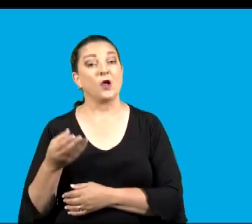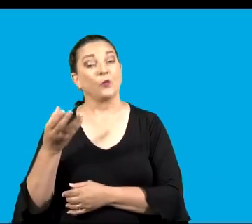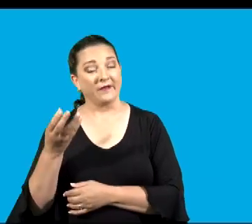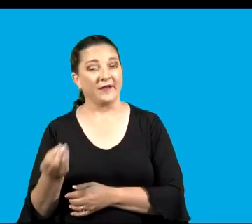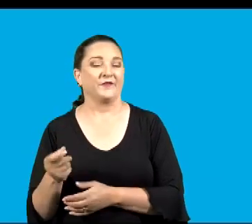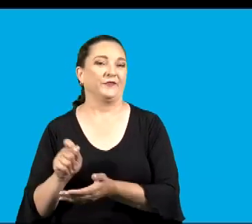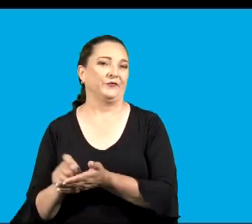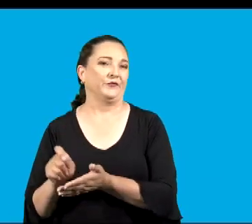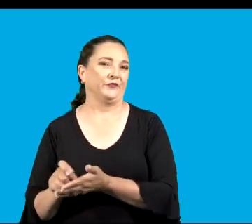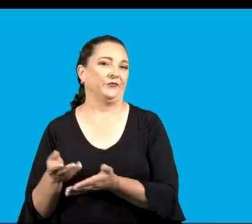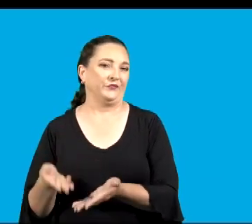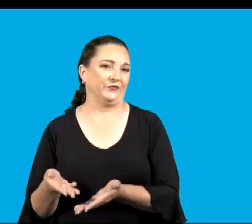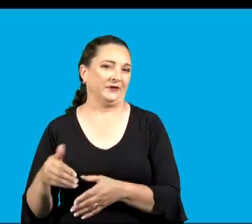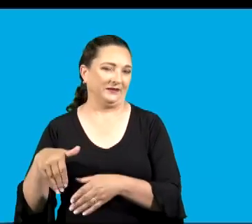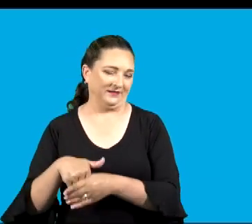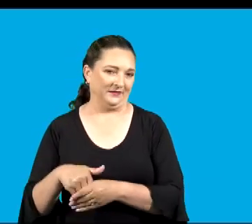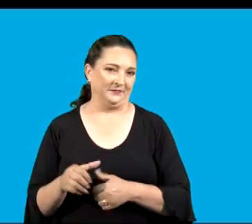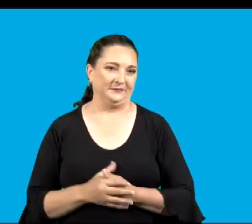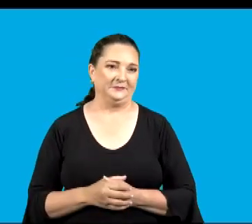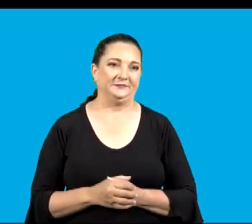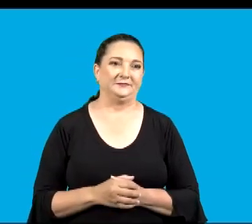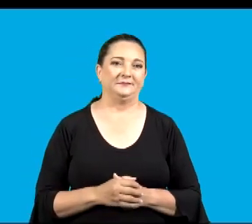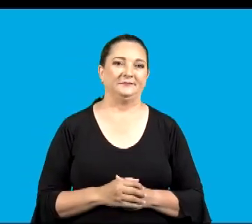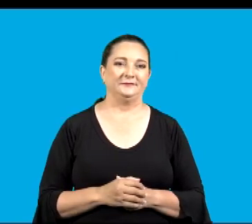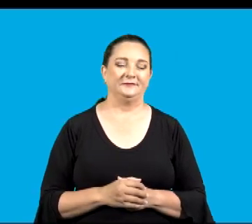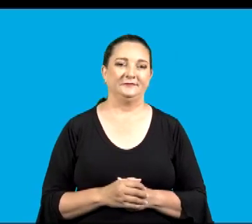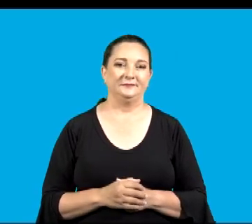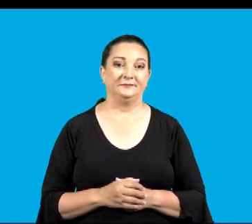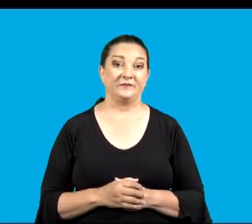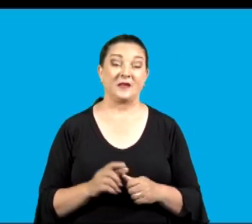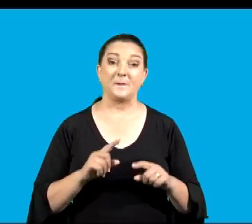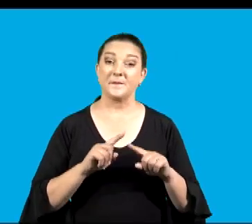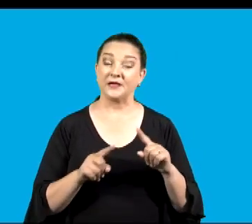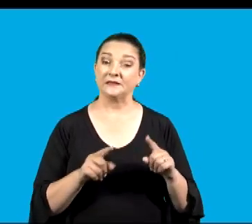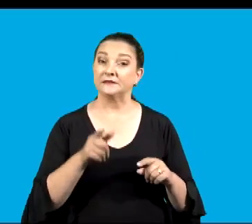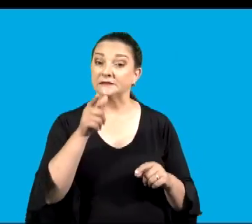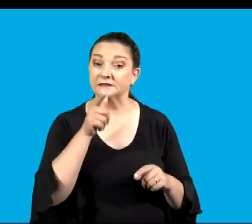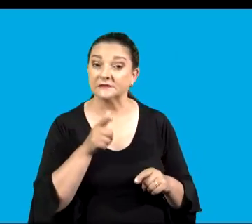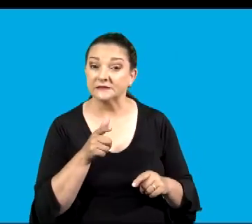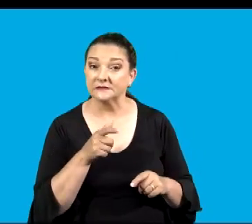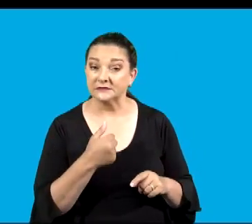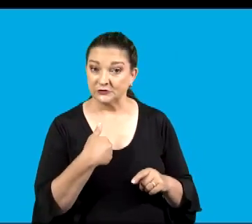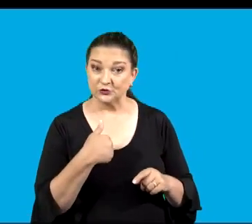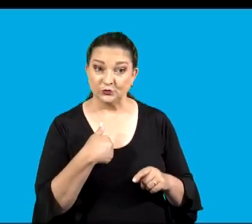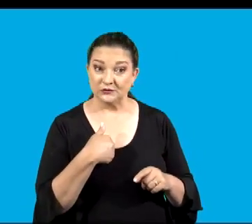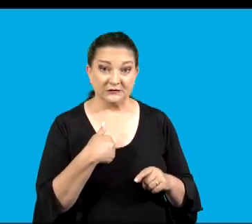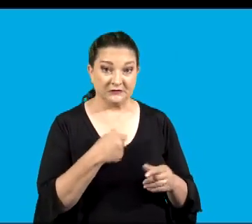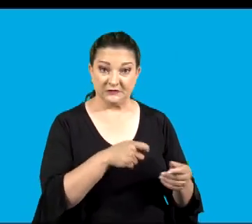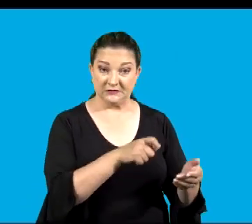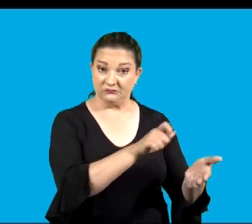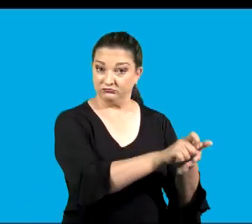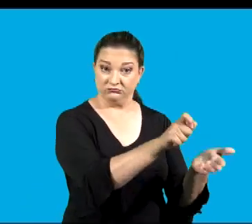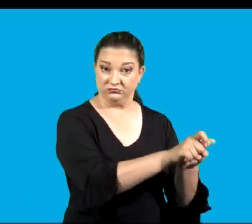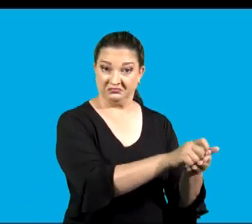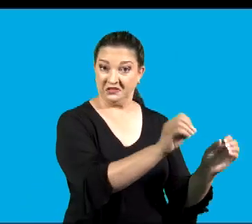5% discount. Okay. Now, we are told that we did not take that into account, so